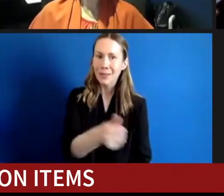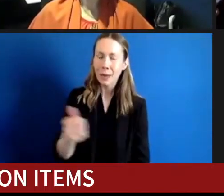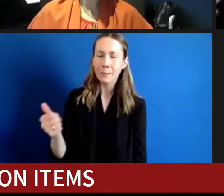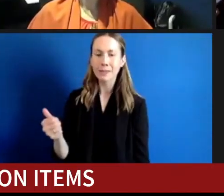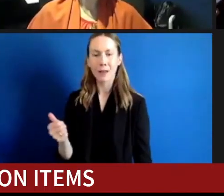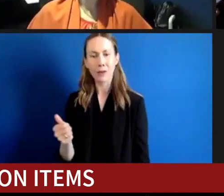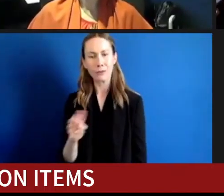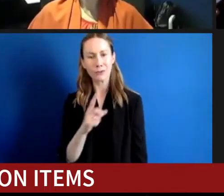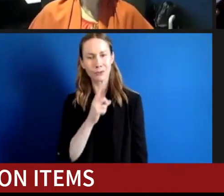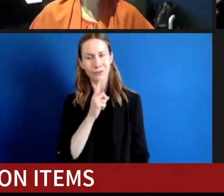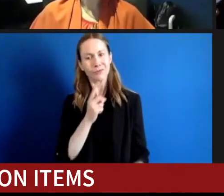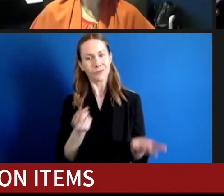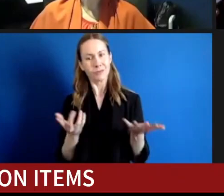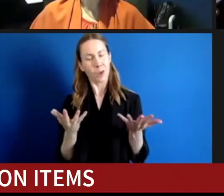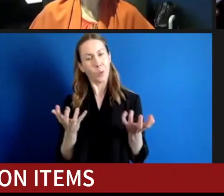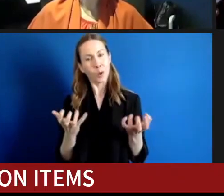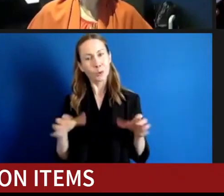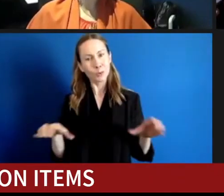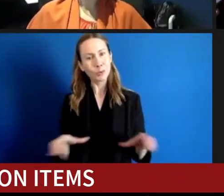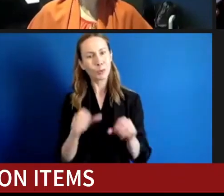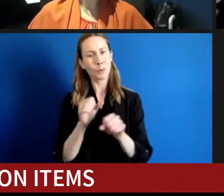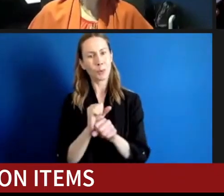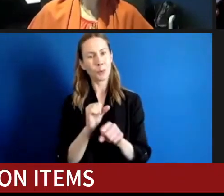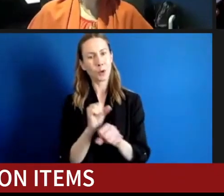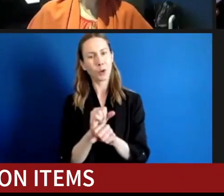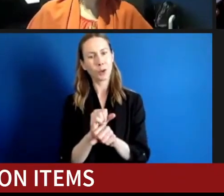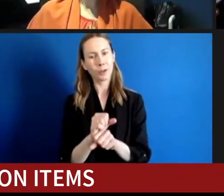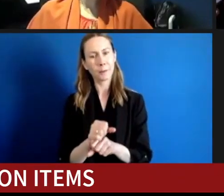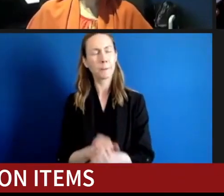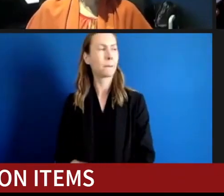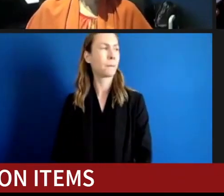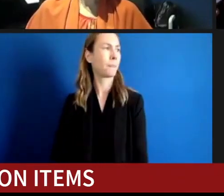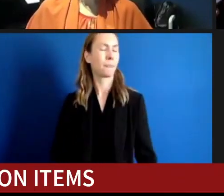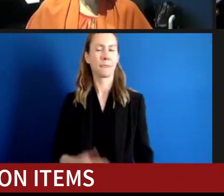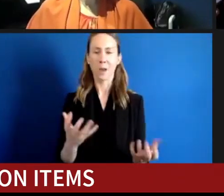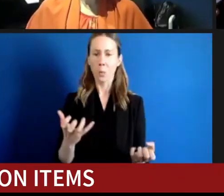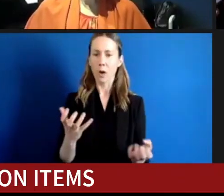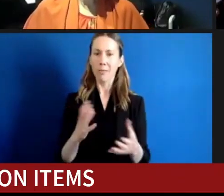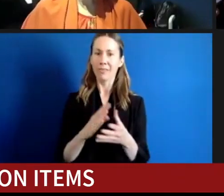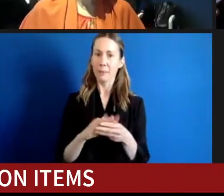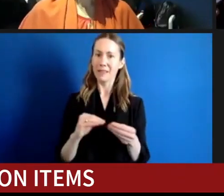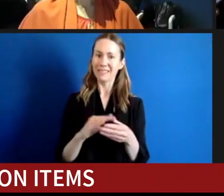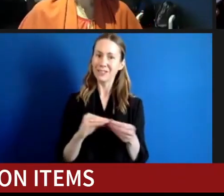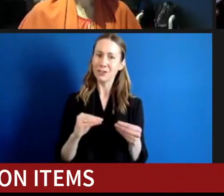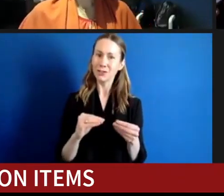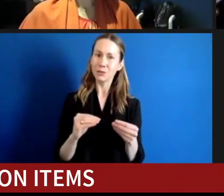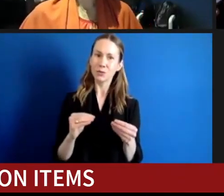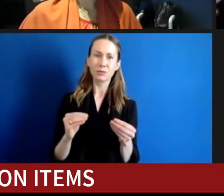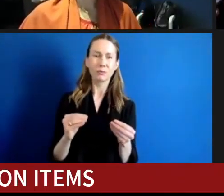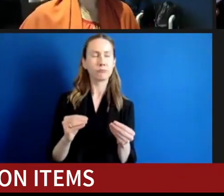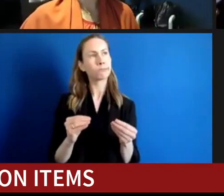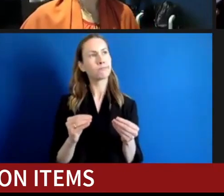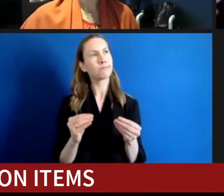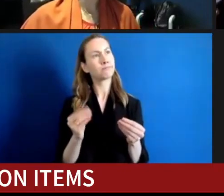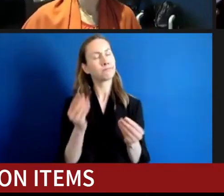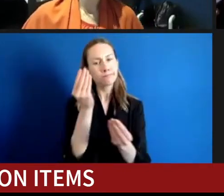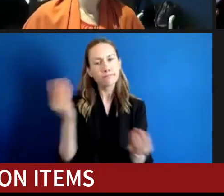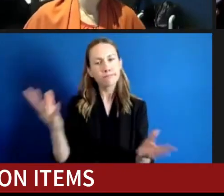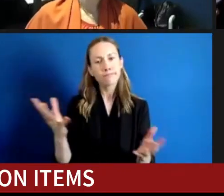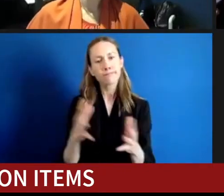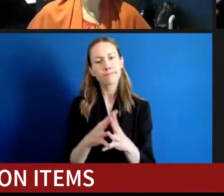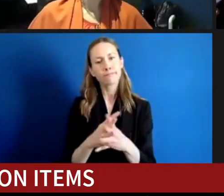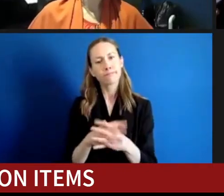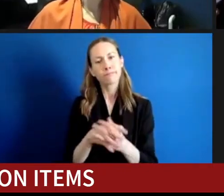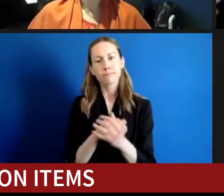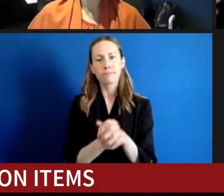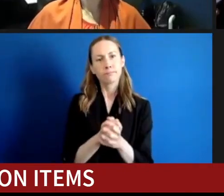also wanting to do the work or, have those messages that don't necessarily